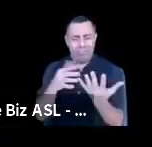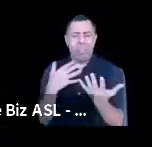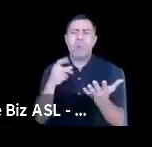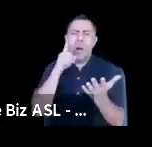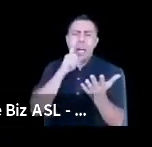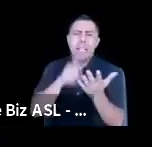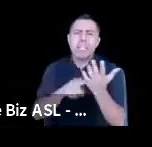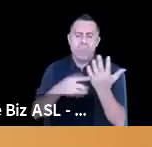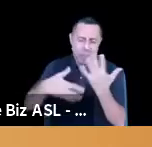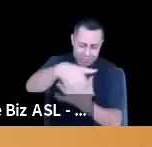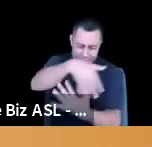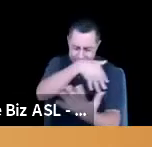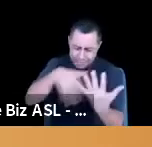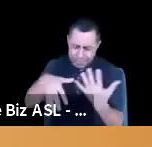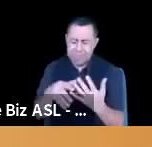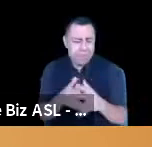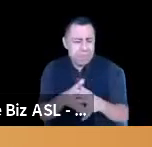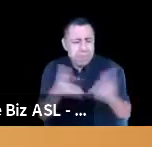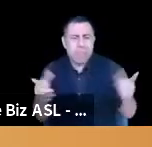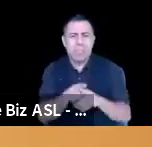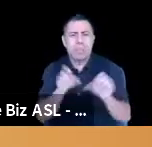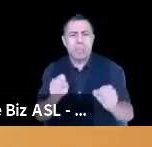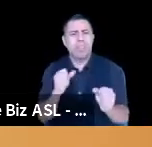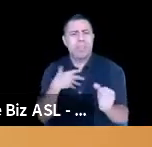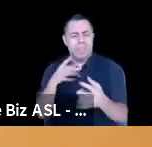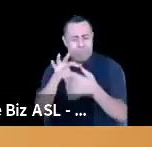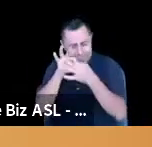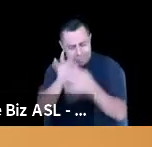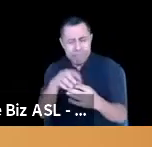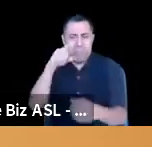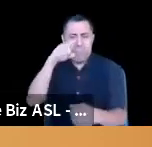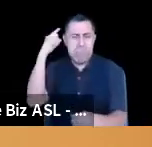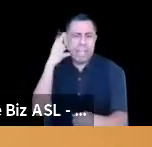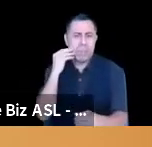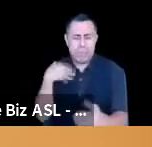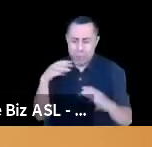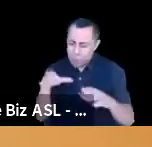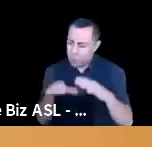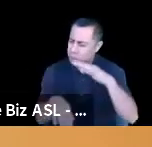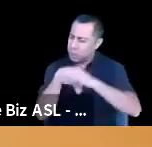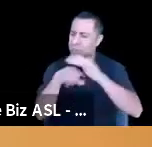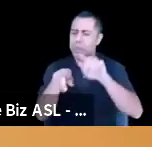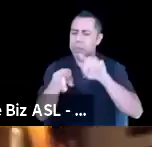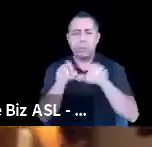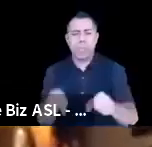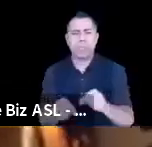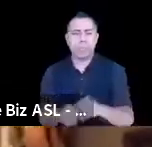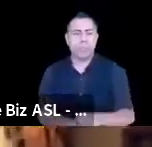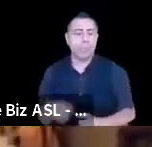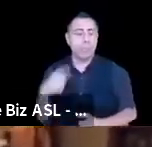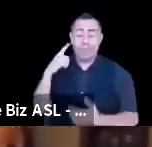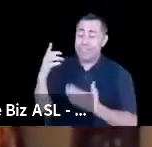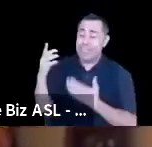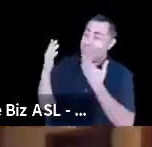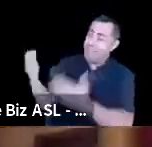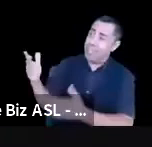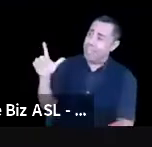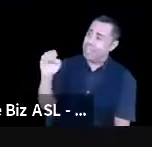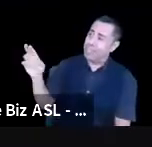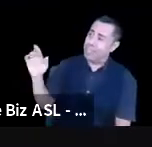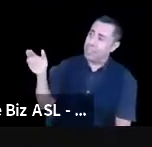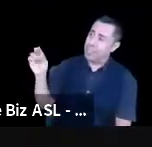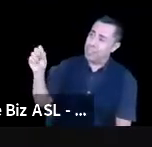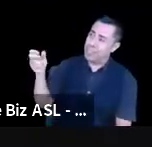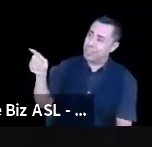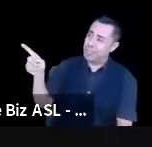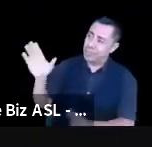Black experience as we can. Thank you, Lee Richardson, for a job well done. Lee Kenneth Richardson,